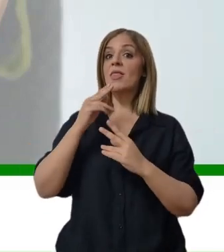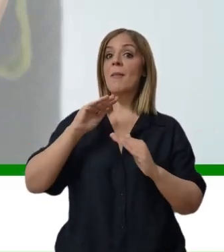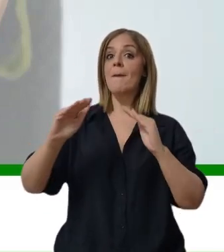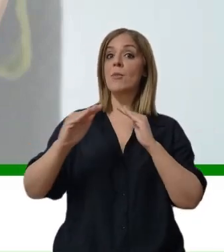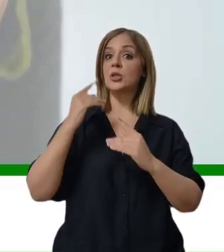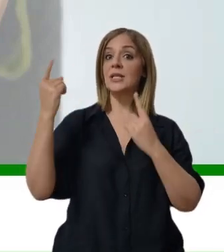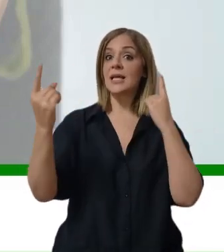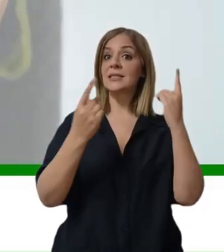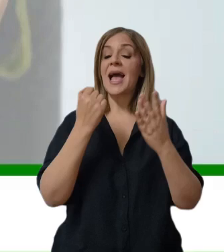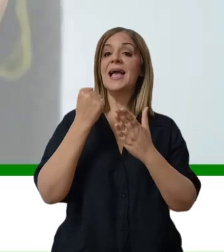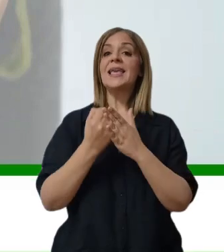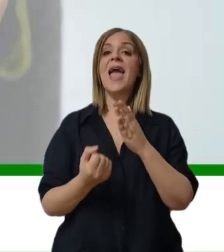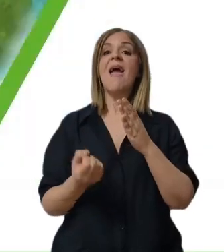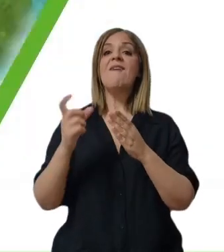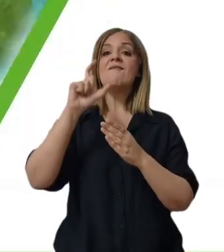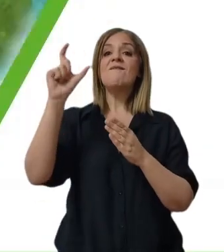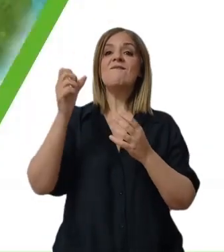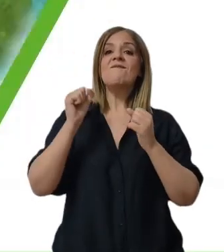and sustainability.